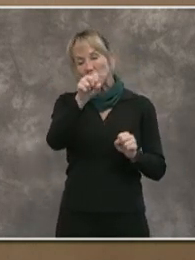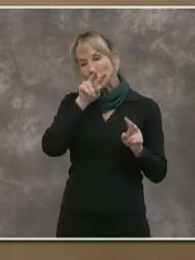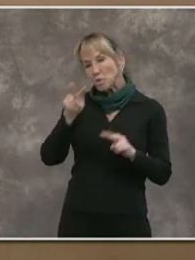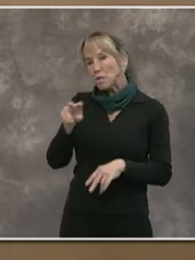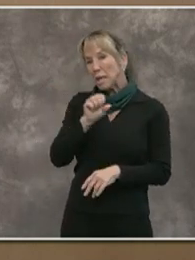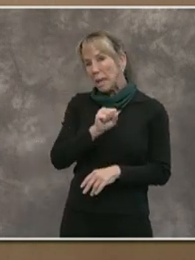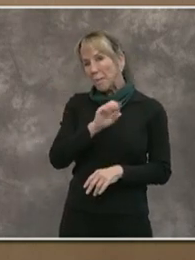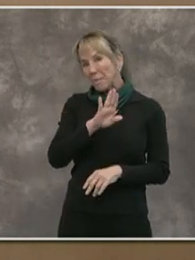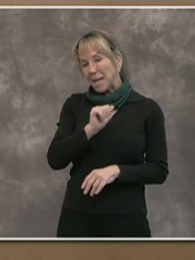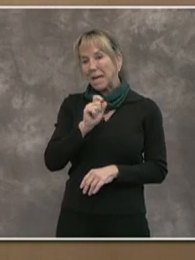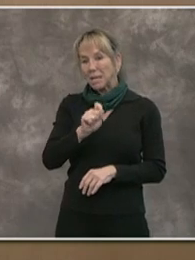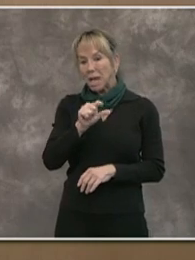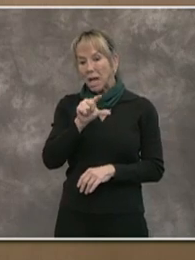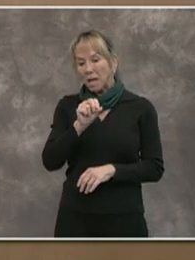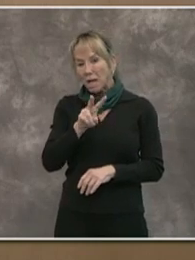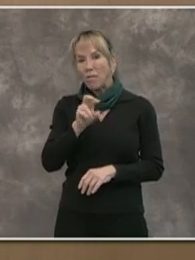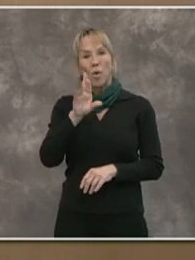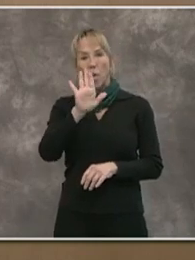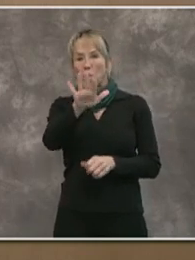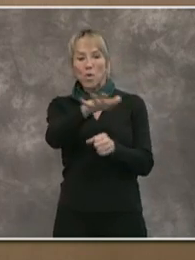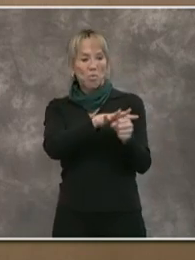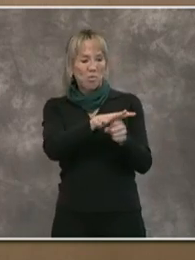sba.gov, or you can contact your local lender.